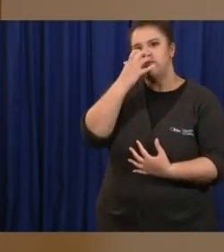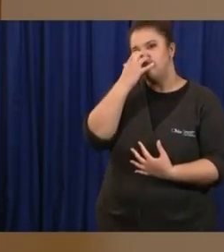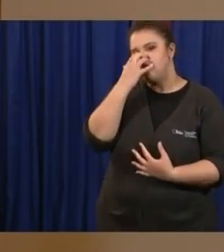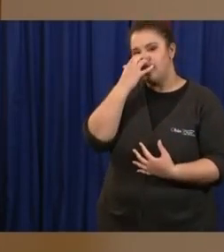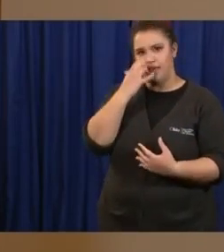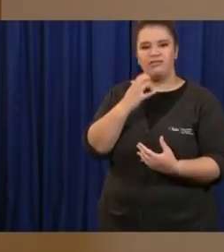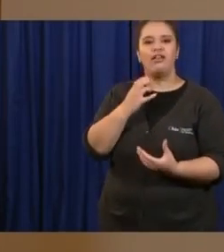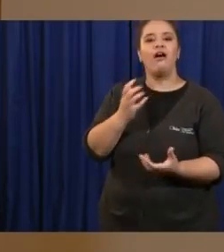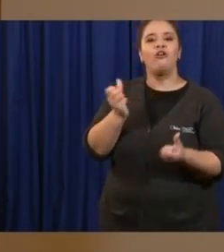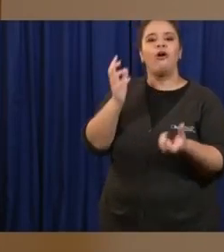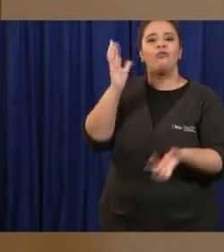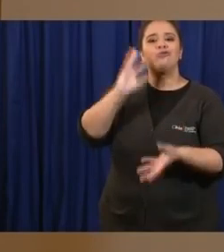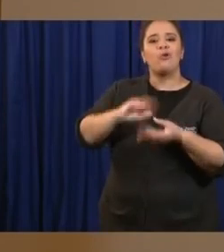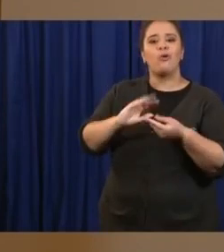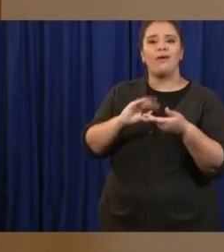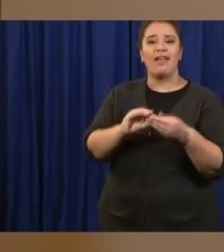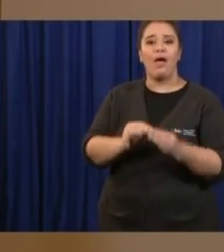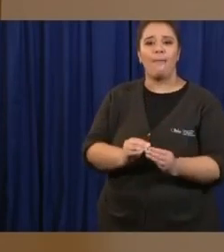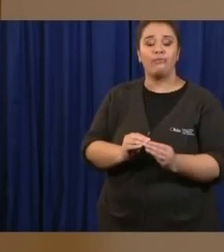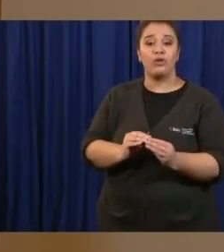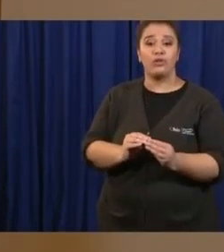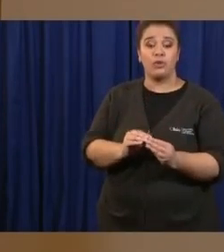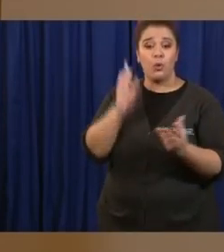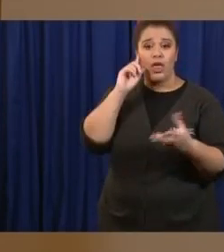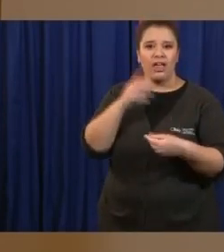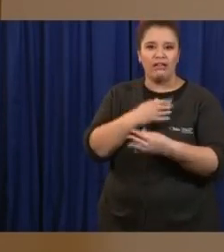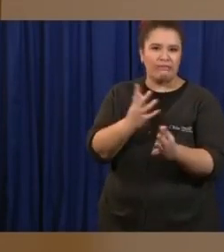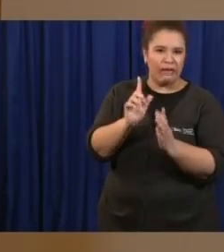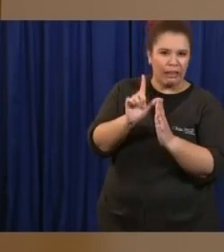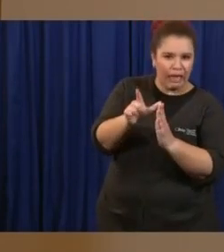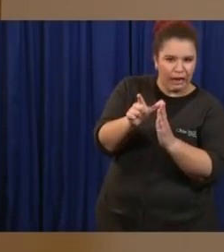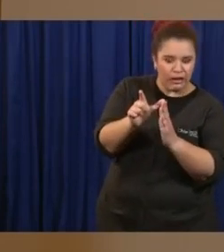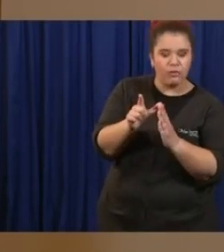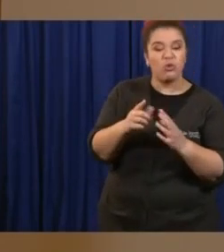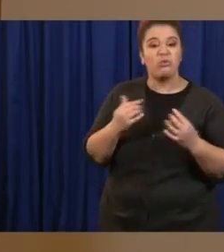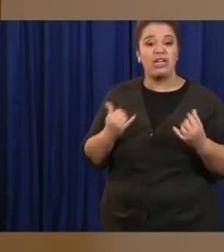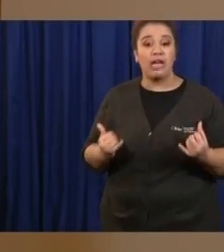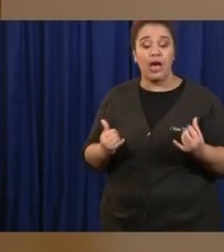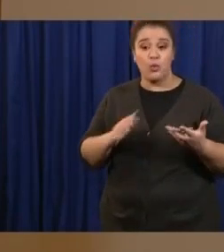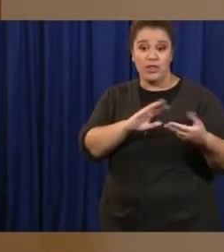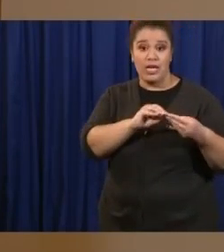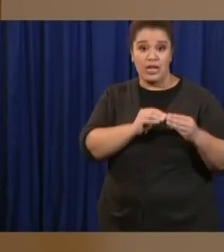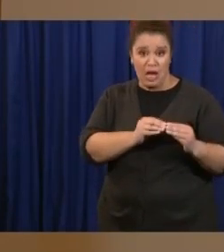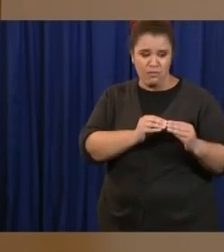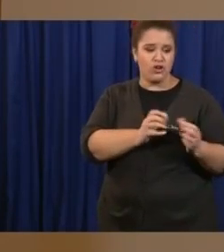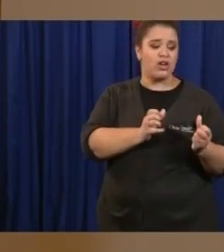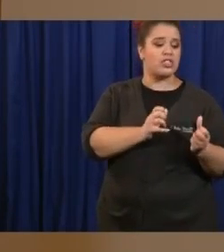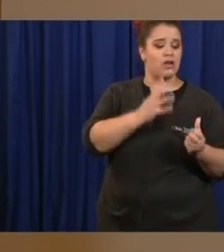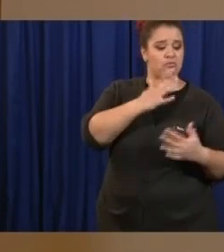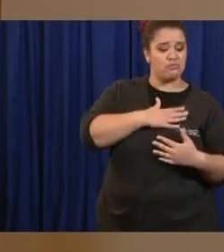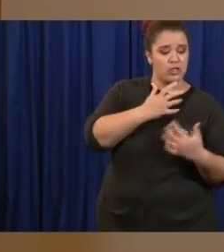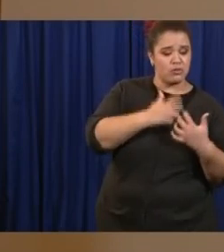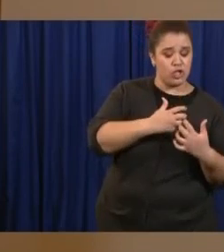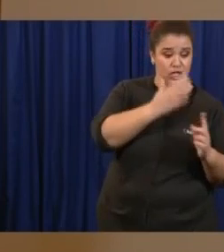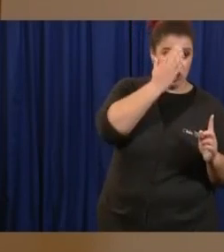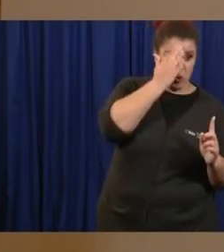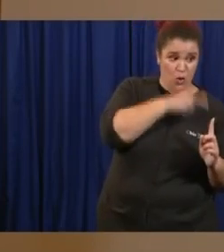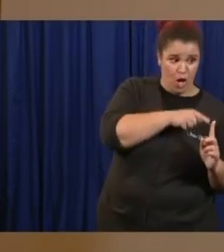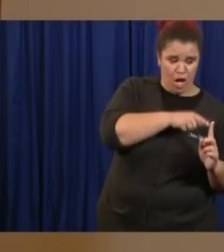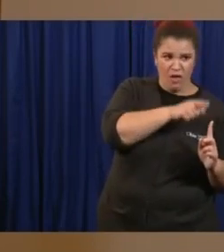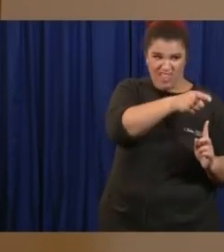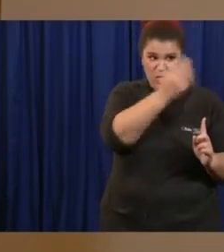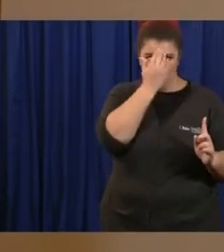hours, but from what you're seeing, are you comfortable with the amount of ventilators that we have, especially with these new models showing just a fraction